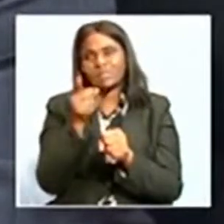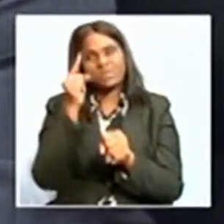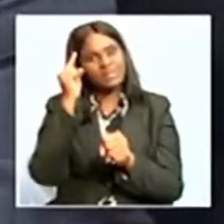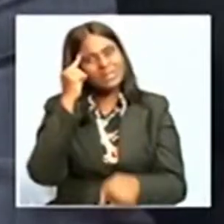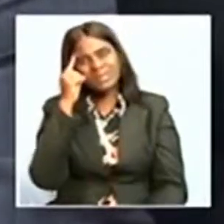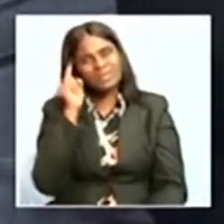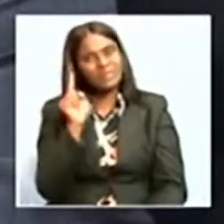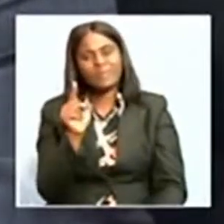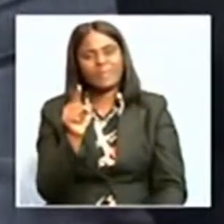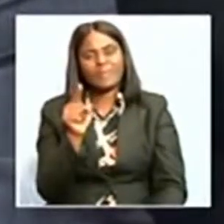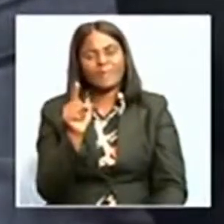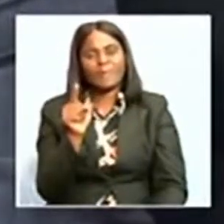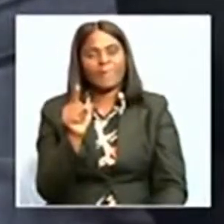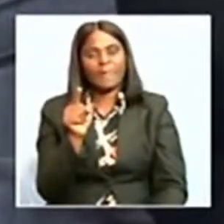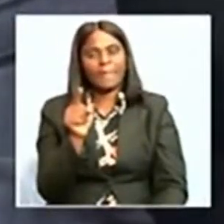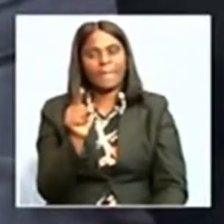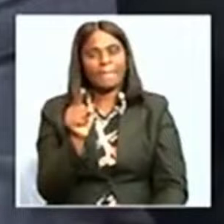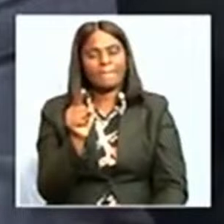thinking,